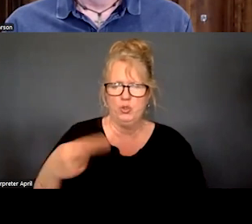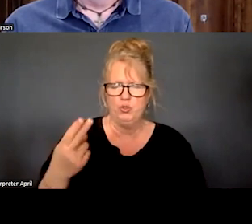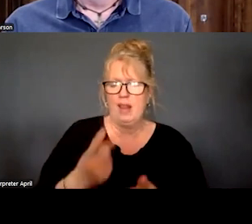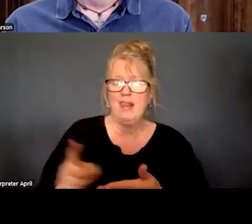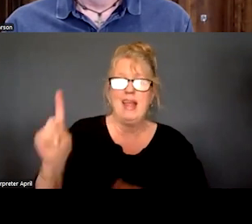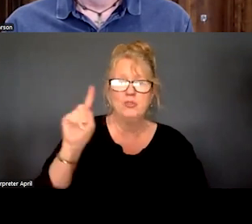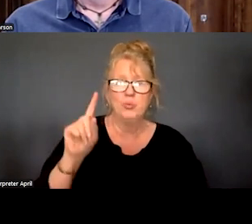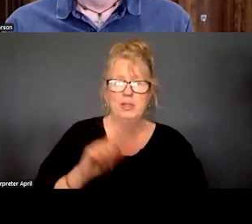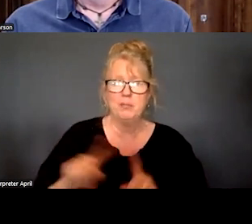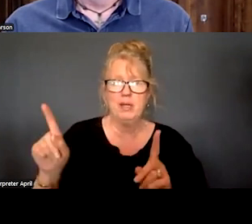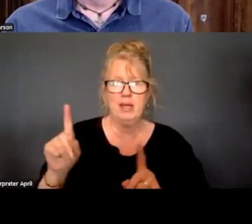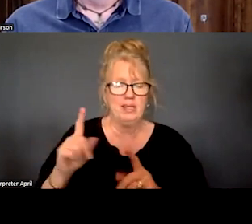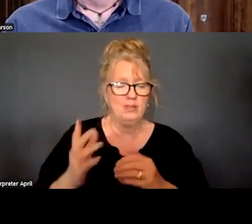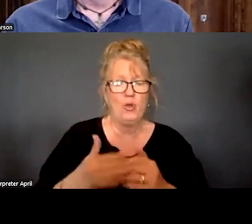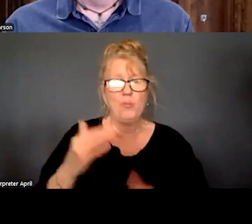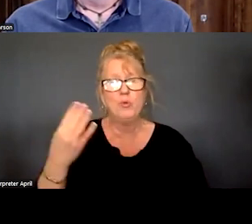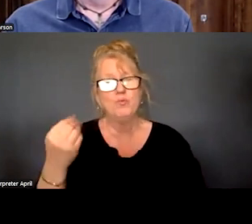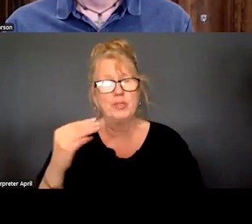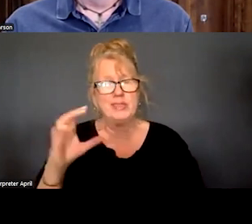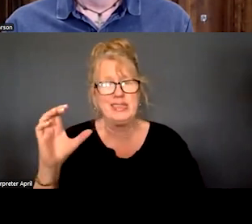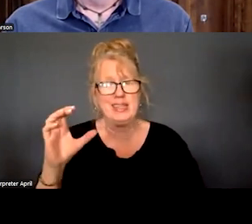it's almost $1,400